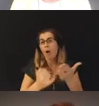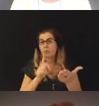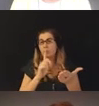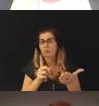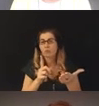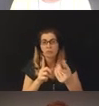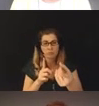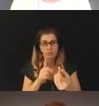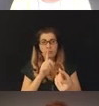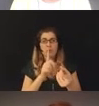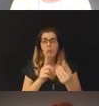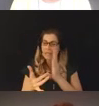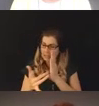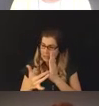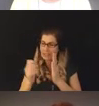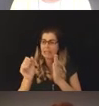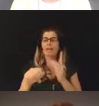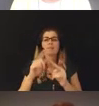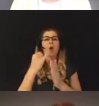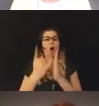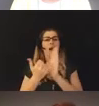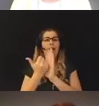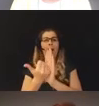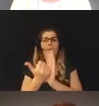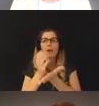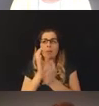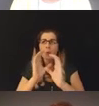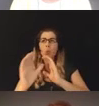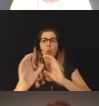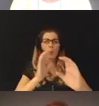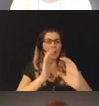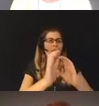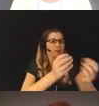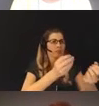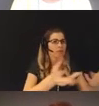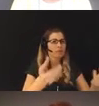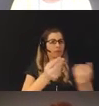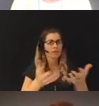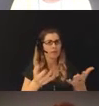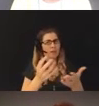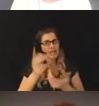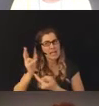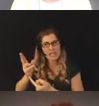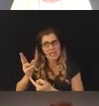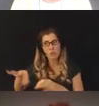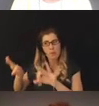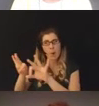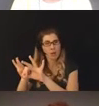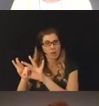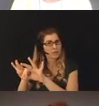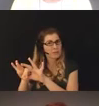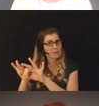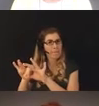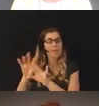100%, but only as a means of communicating effectively. History matters a lot, but only as a way